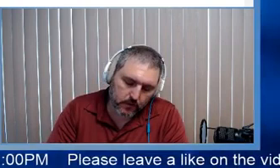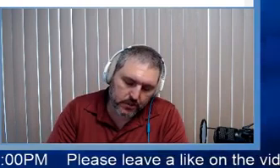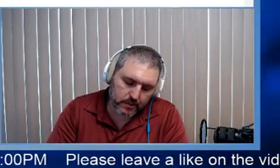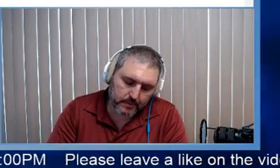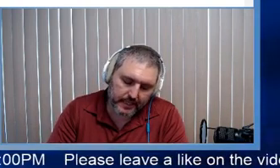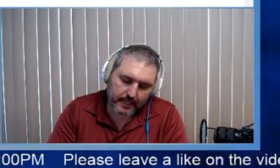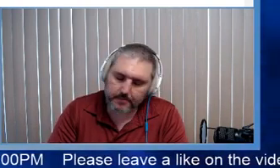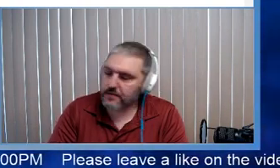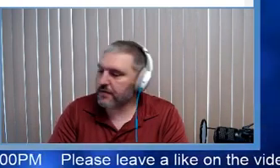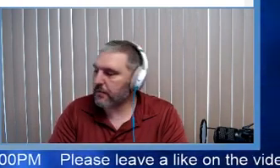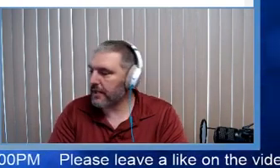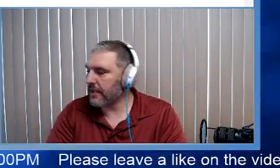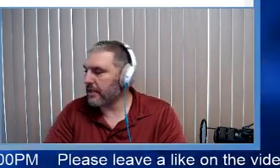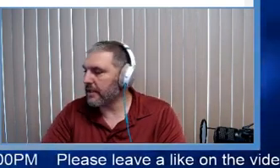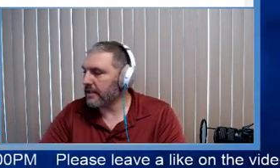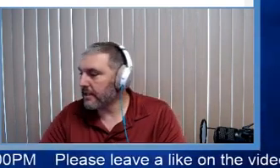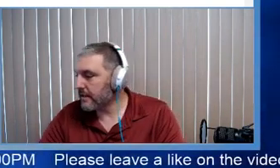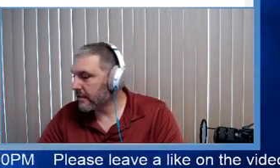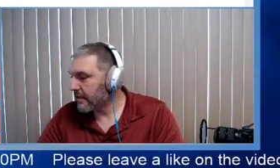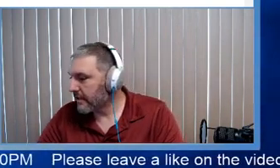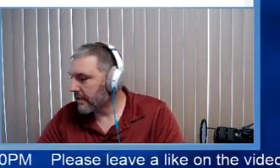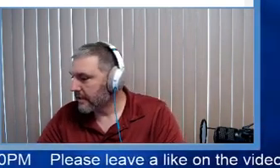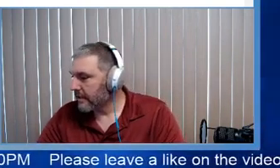be converging on Minneapolis for the weekend.